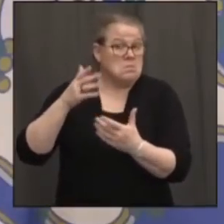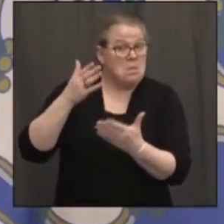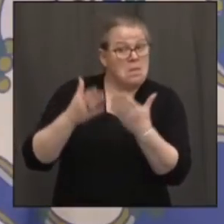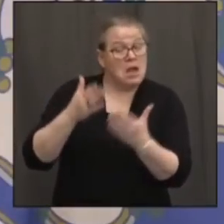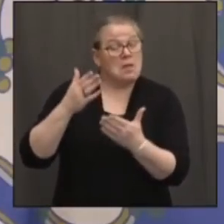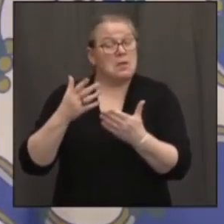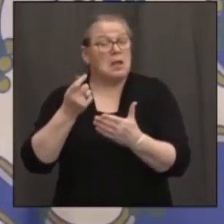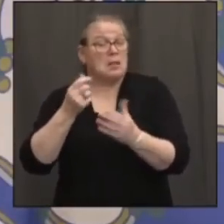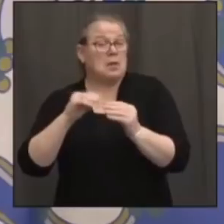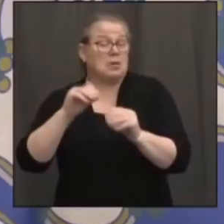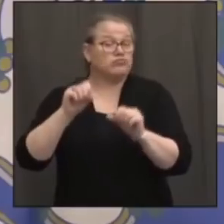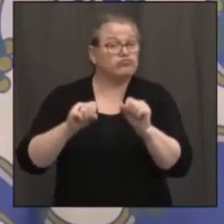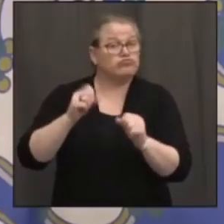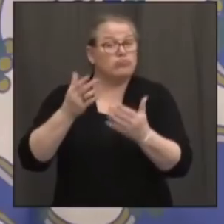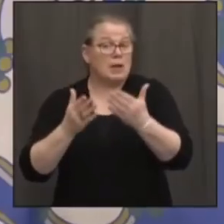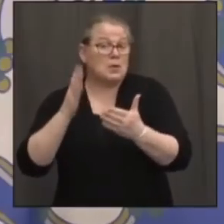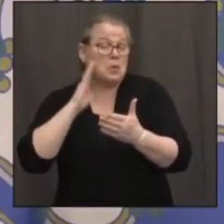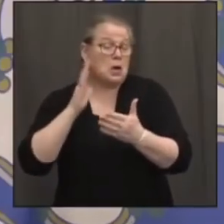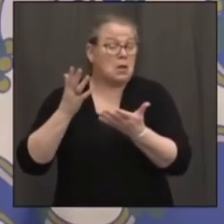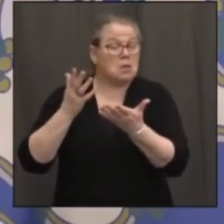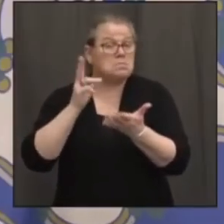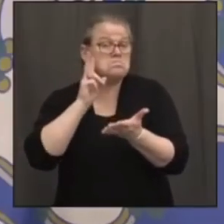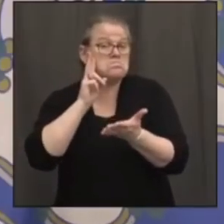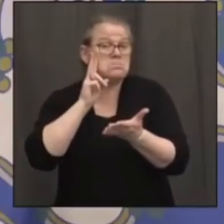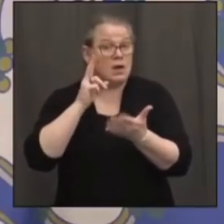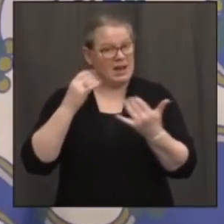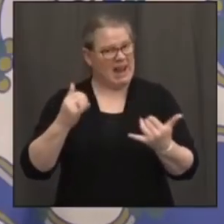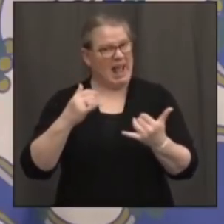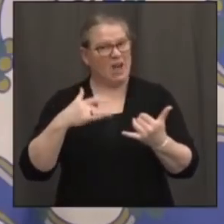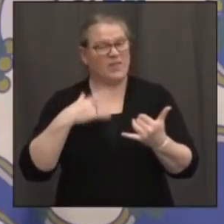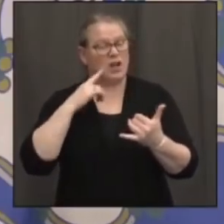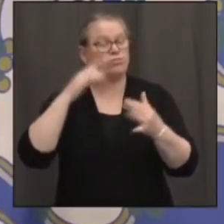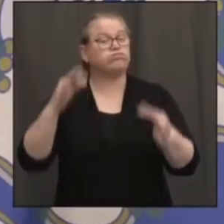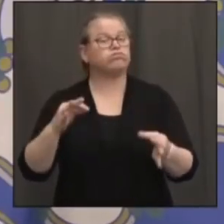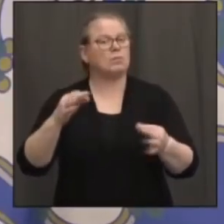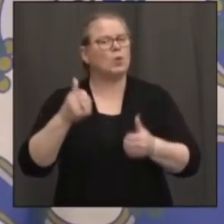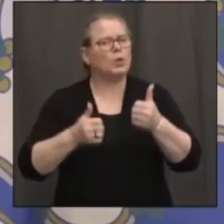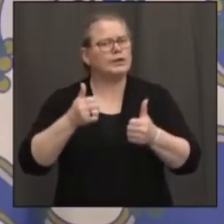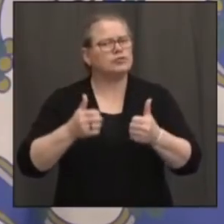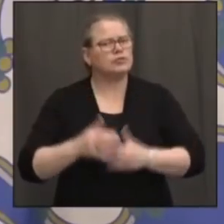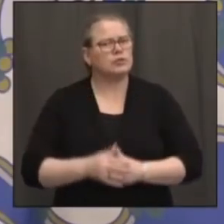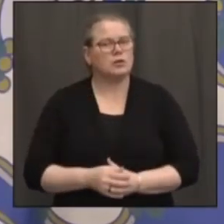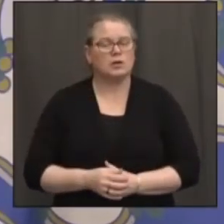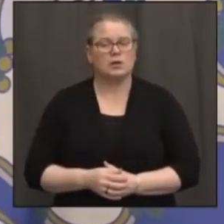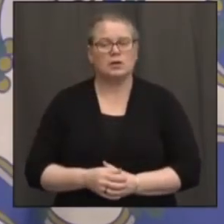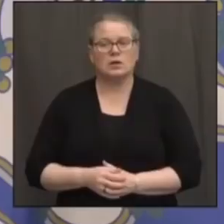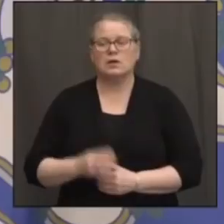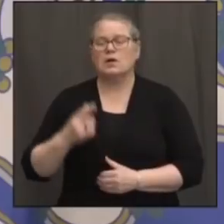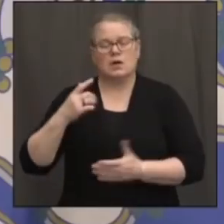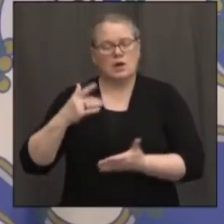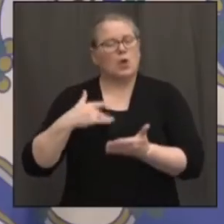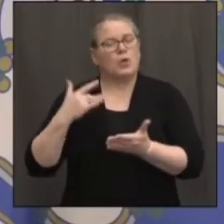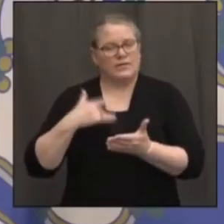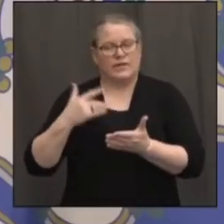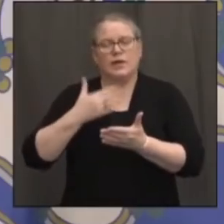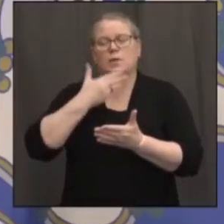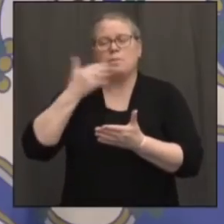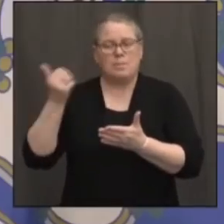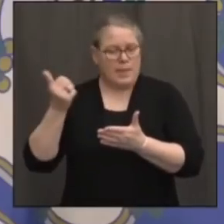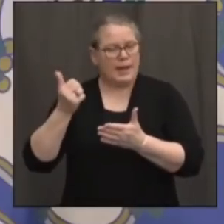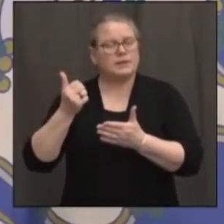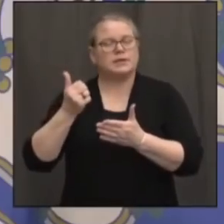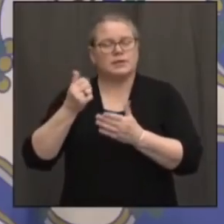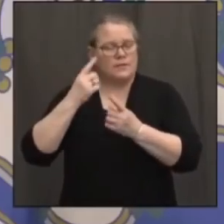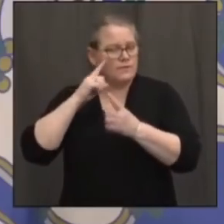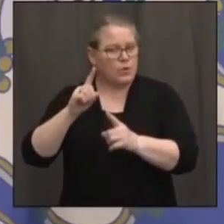We have no plans to change the allocation. We tried to explain, Sue, why I think this is the best interest of public health, best